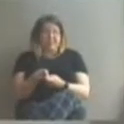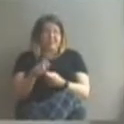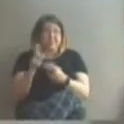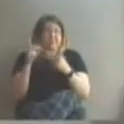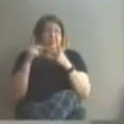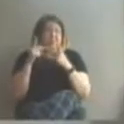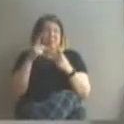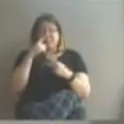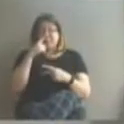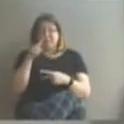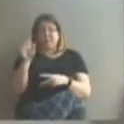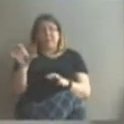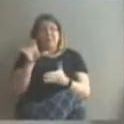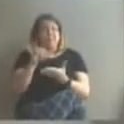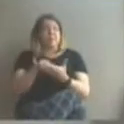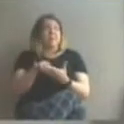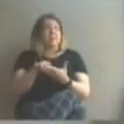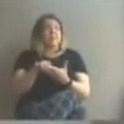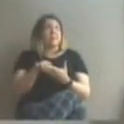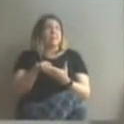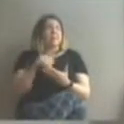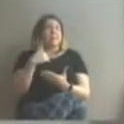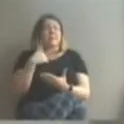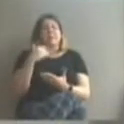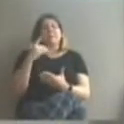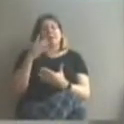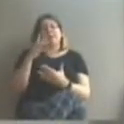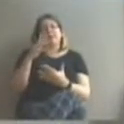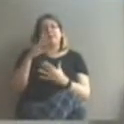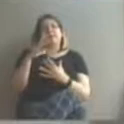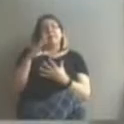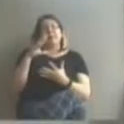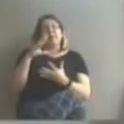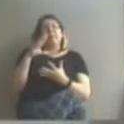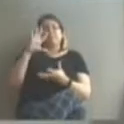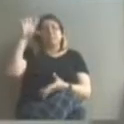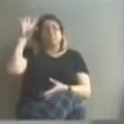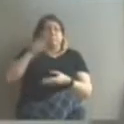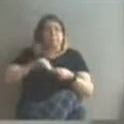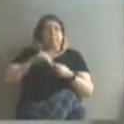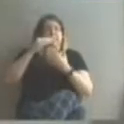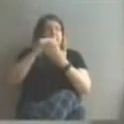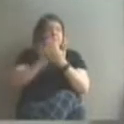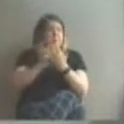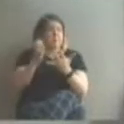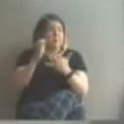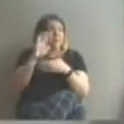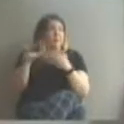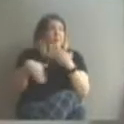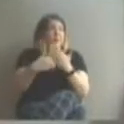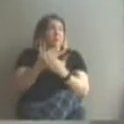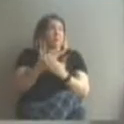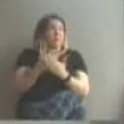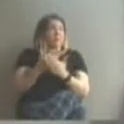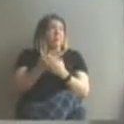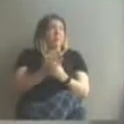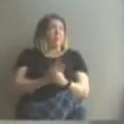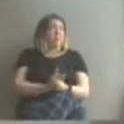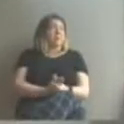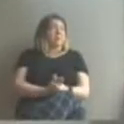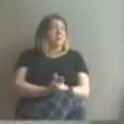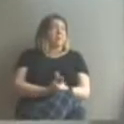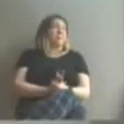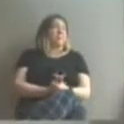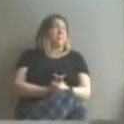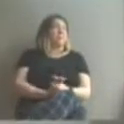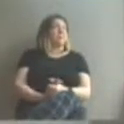Geese? I don't mind doing that. I know I have a relatively comprehensive list. Do you want me to take you through all of them? In which case, I'm fine with it. If